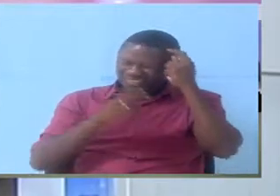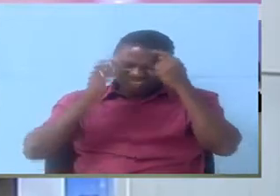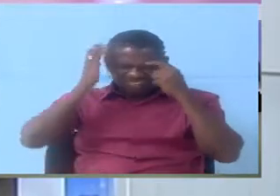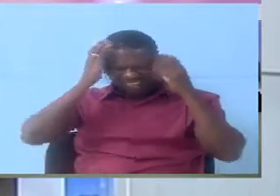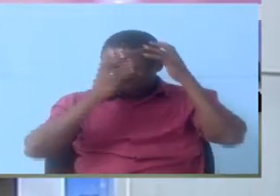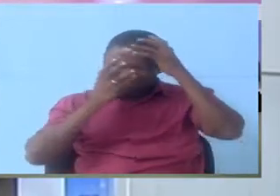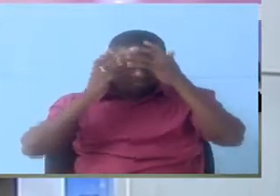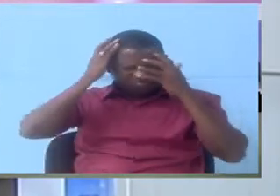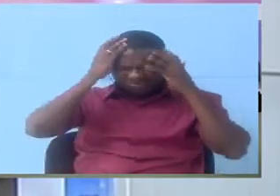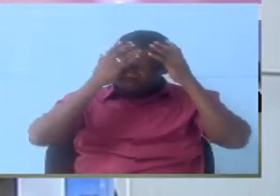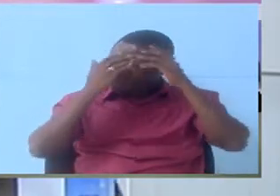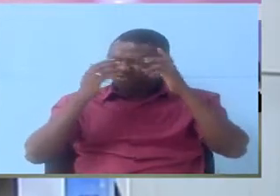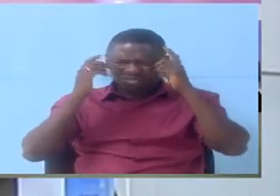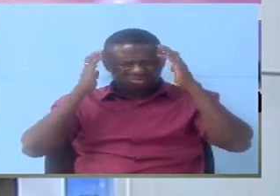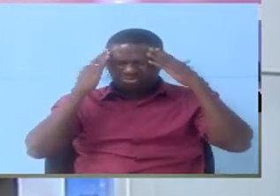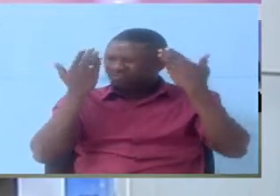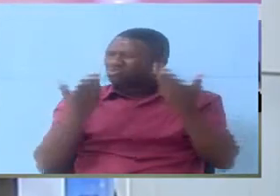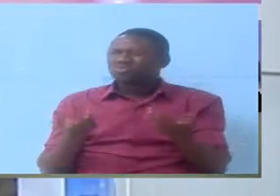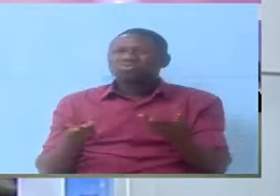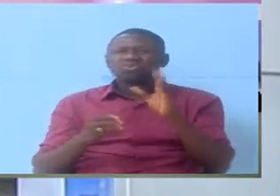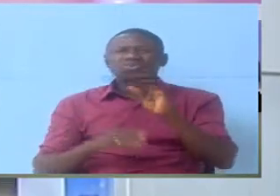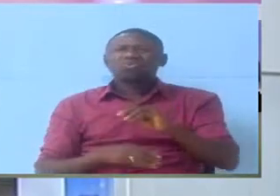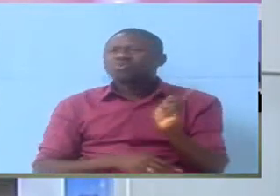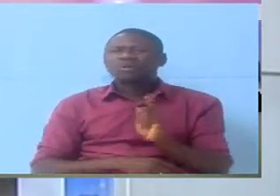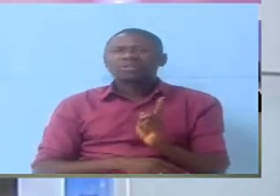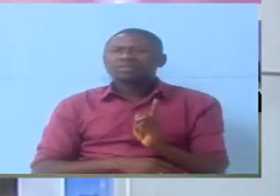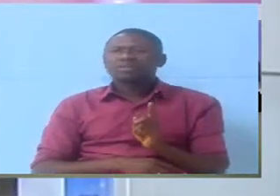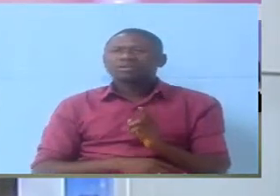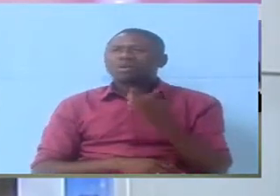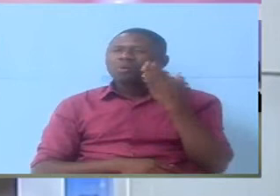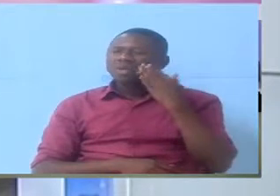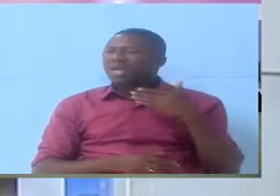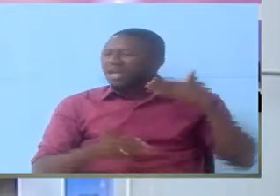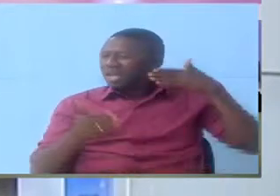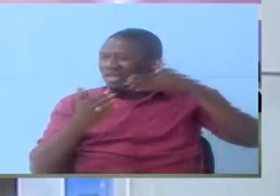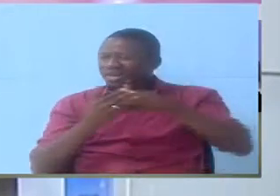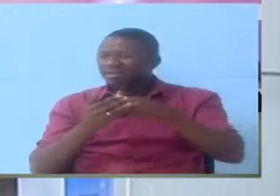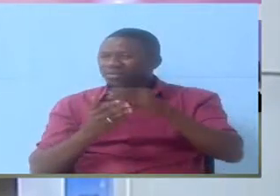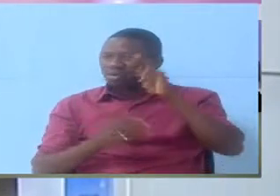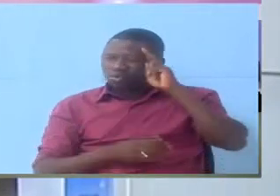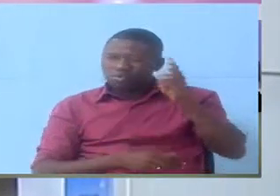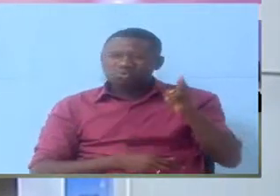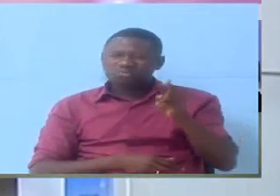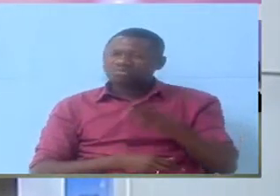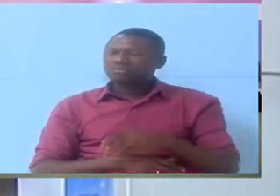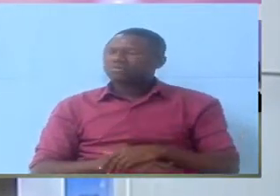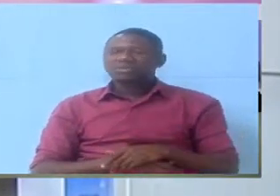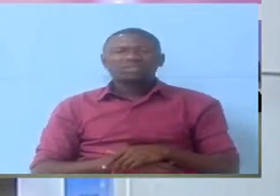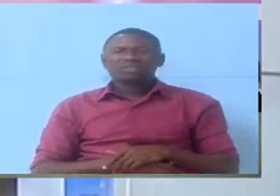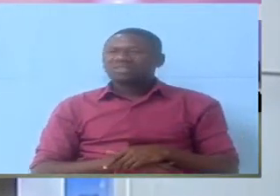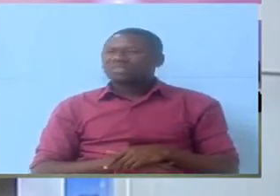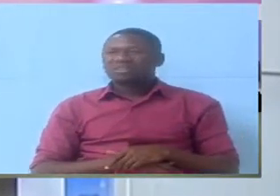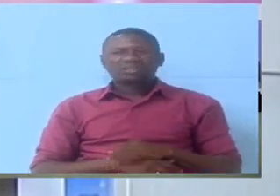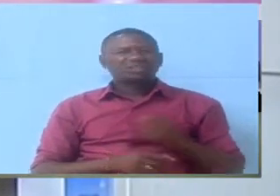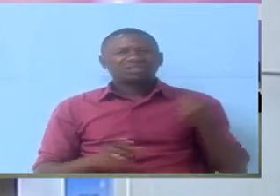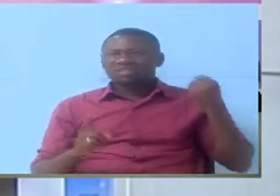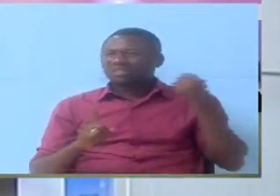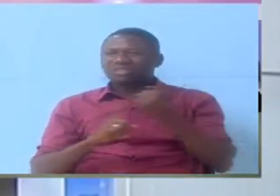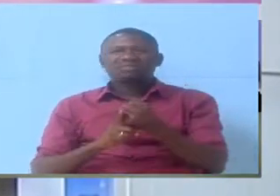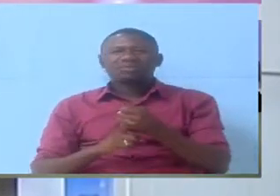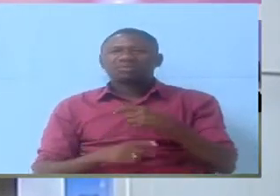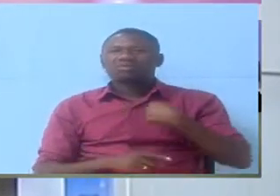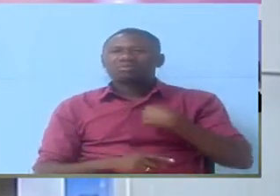to do. On arrival at home, it was very uneasy.